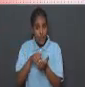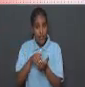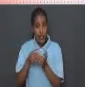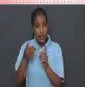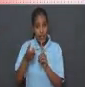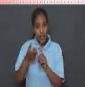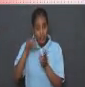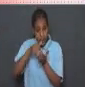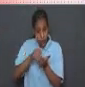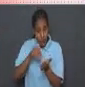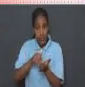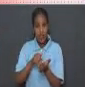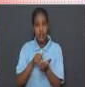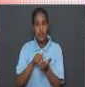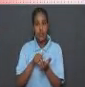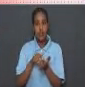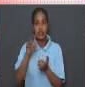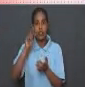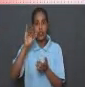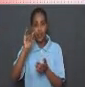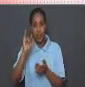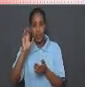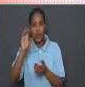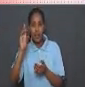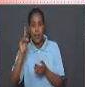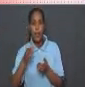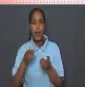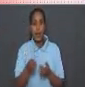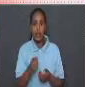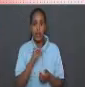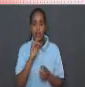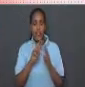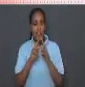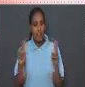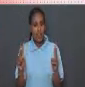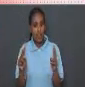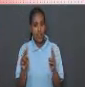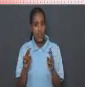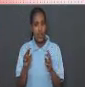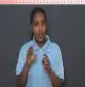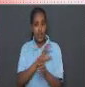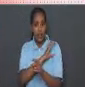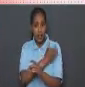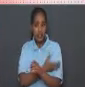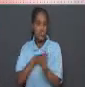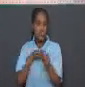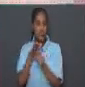replaced frequently, the nickel-cadmium battery is very energy